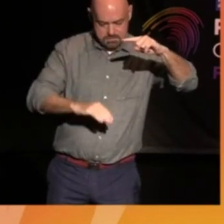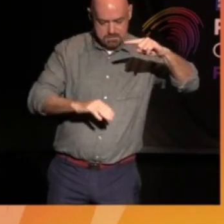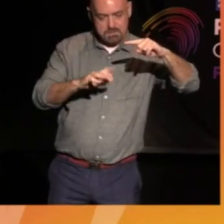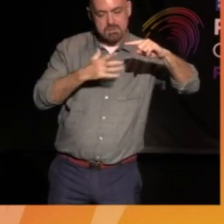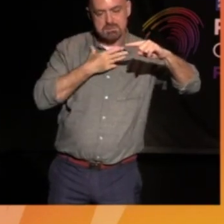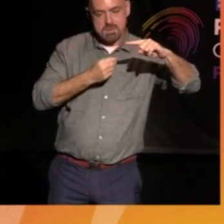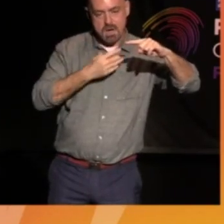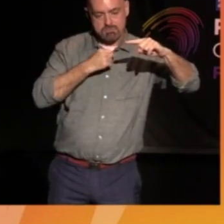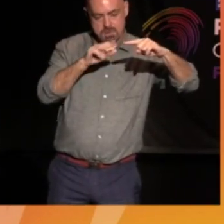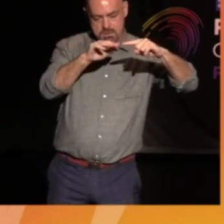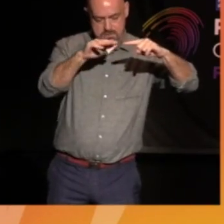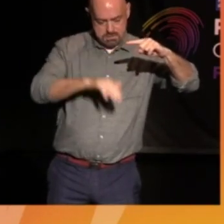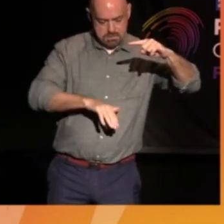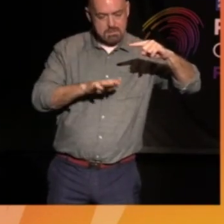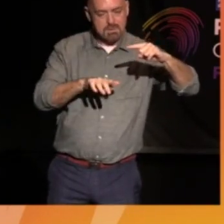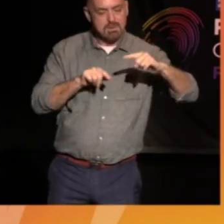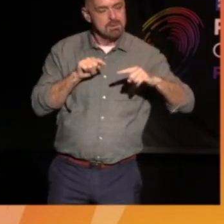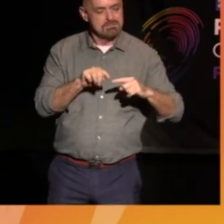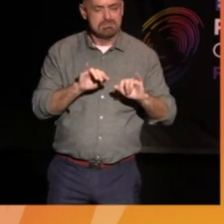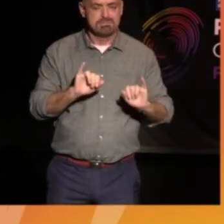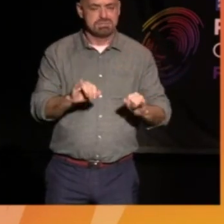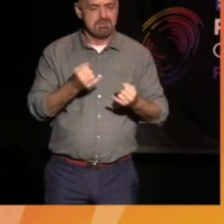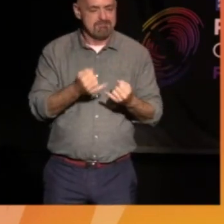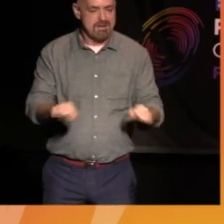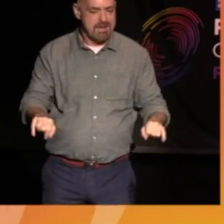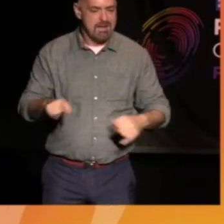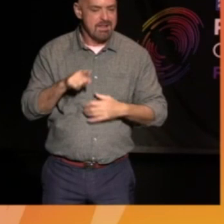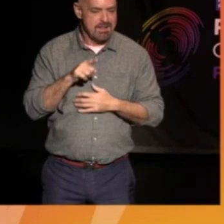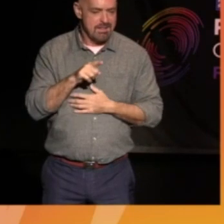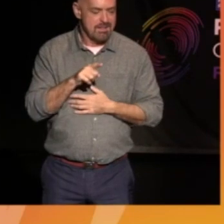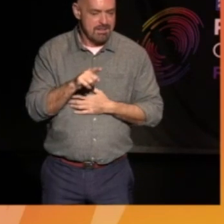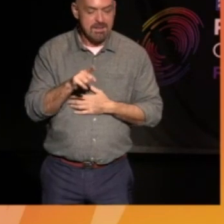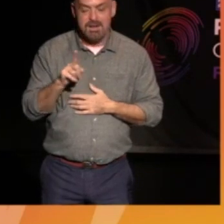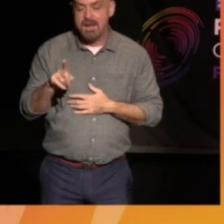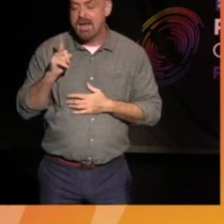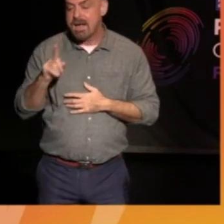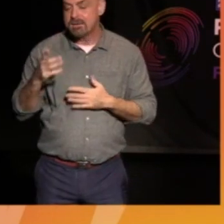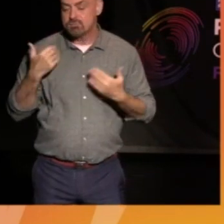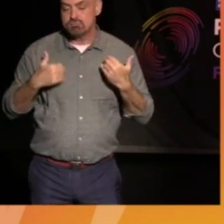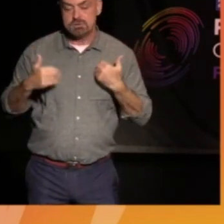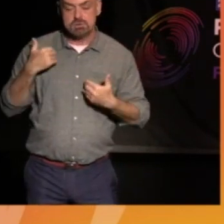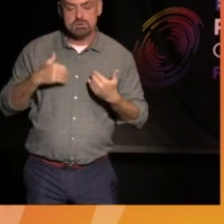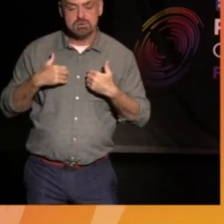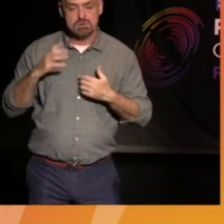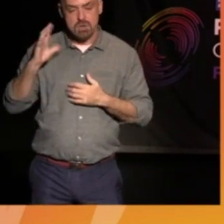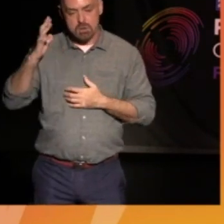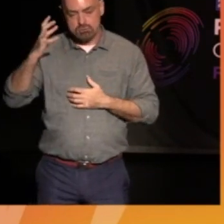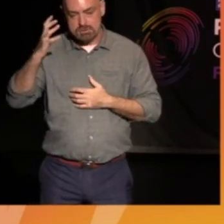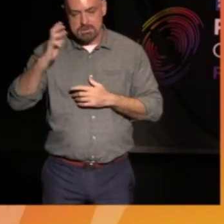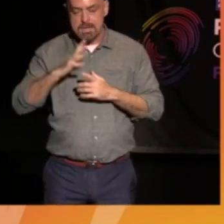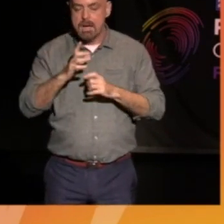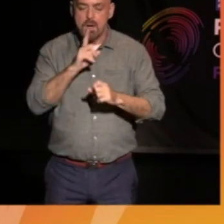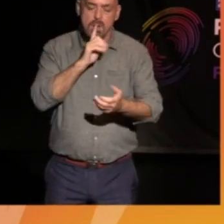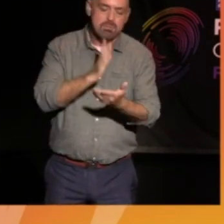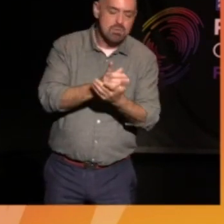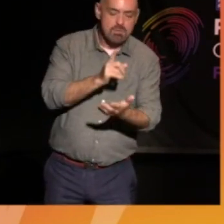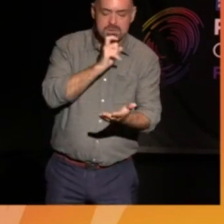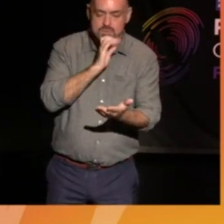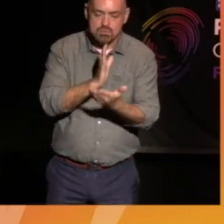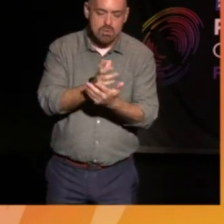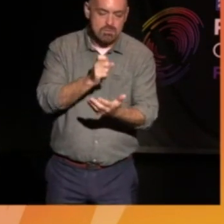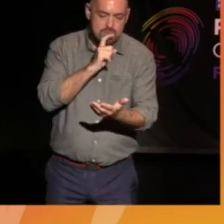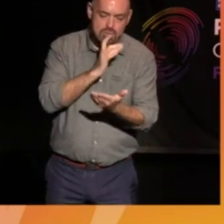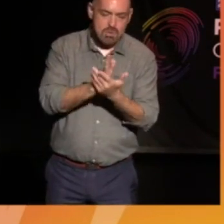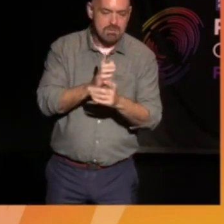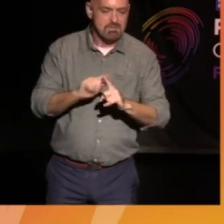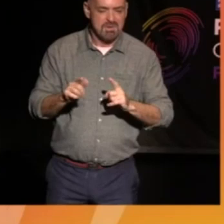governance, but also a failure of the rich countries, those who kept on making promises, but they have not